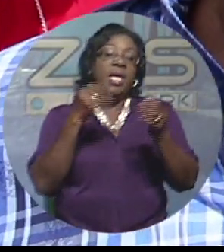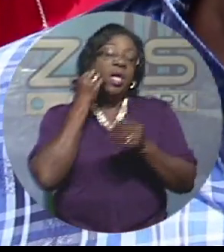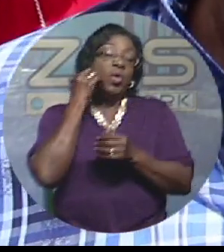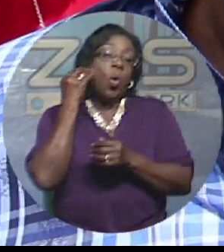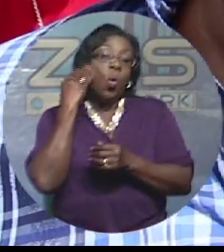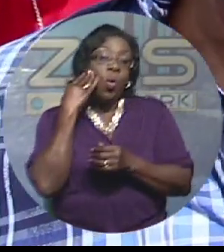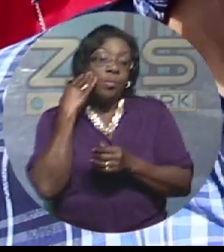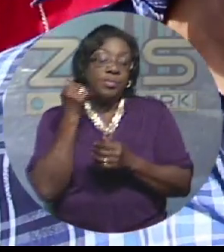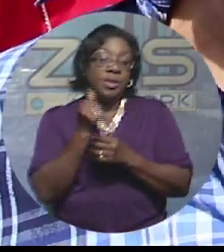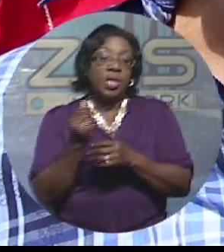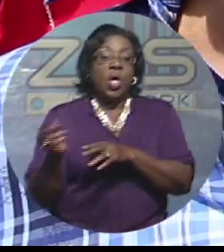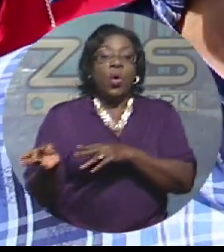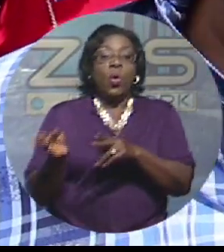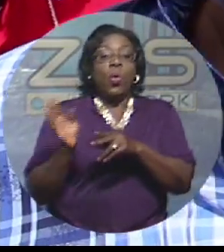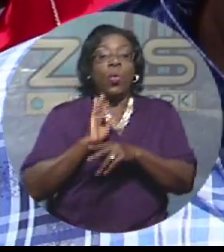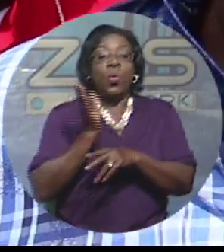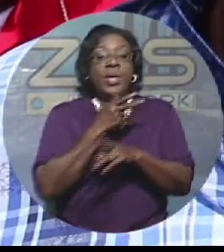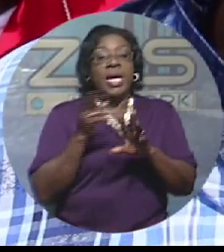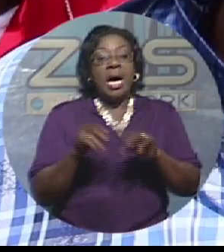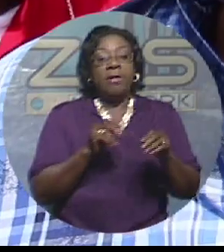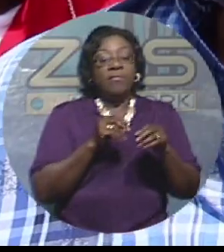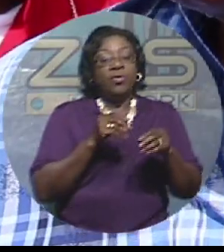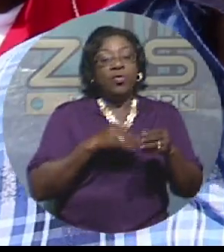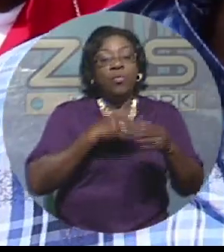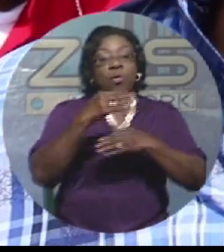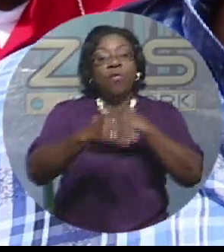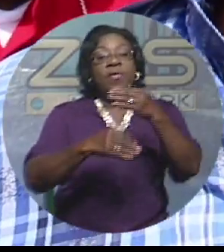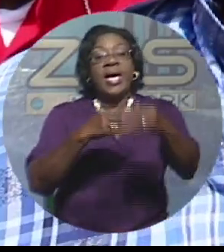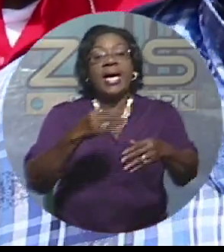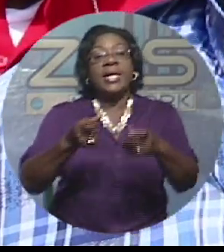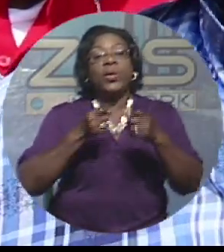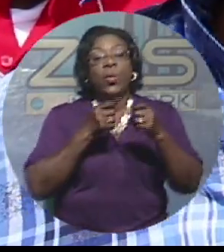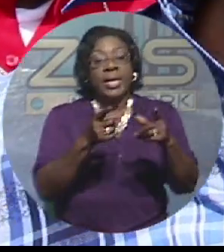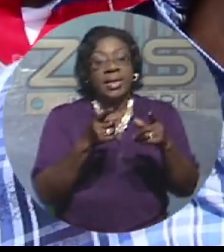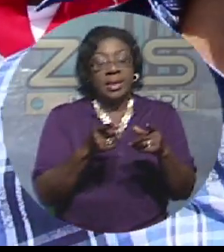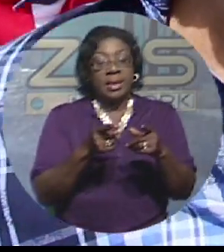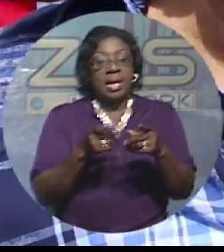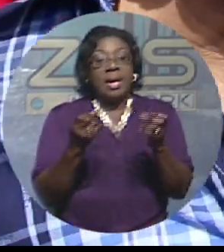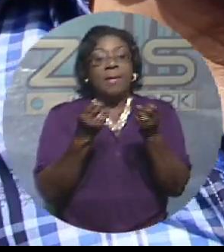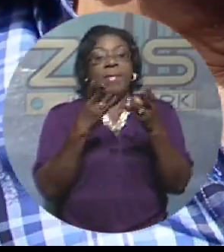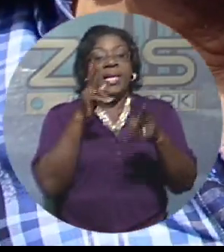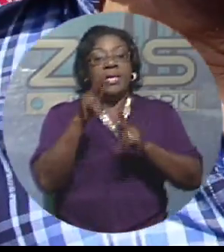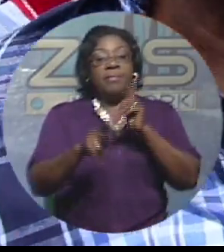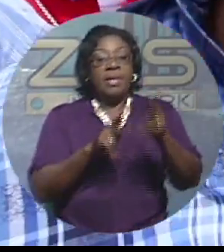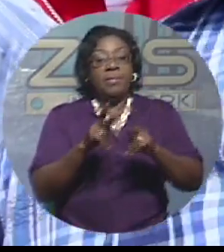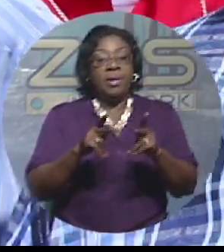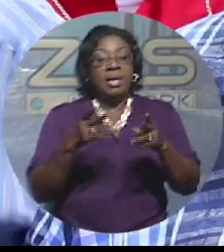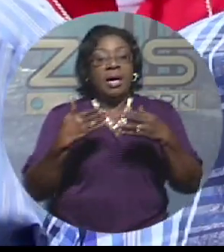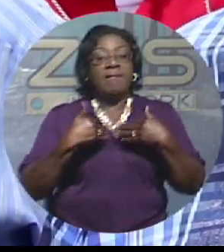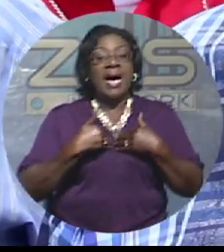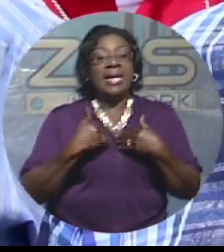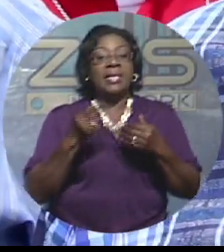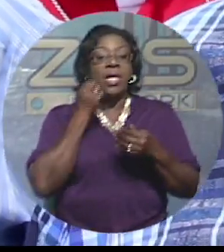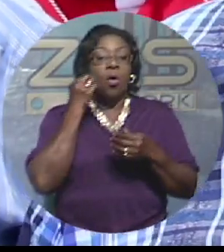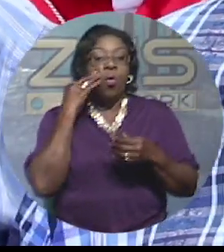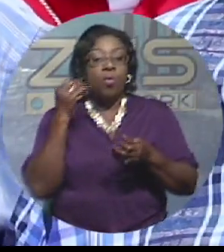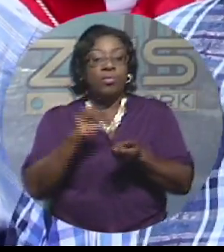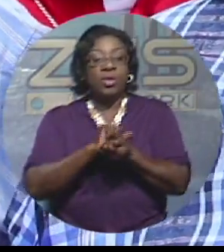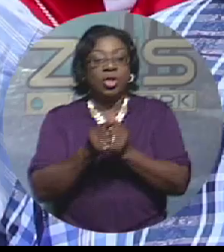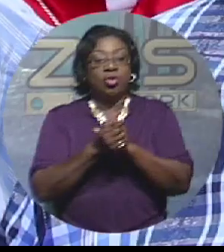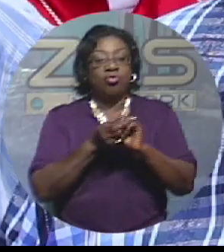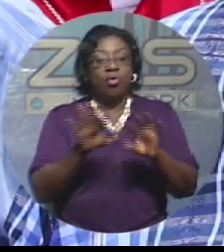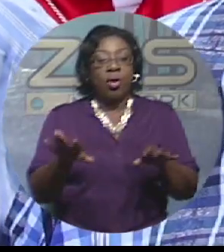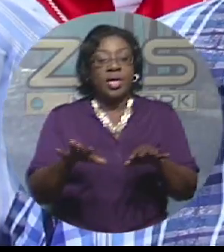to move ahead with speedy construction. Many people have had their homes destroyed or all on